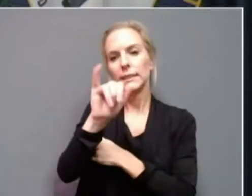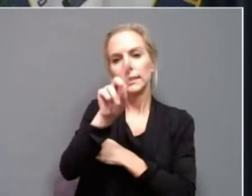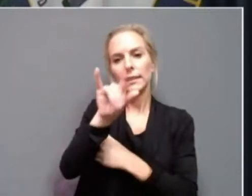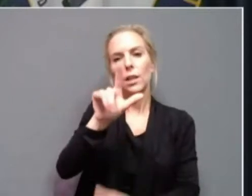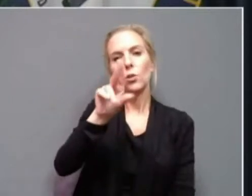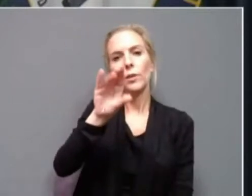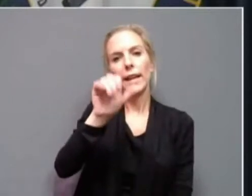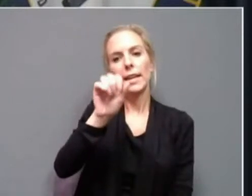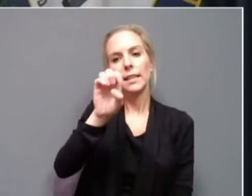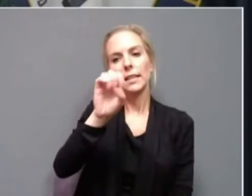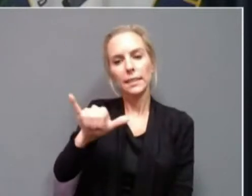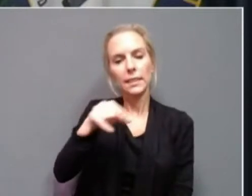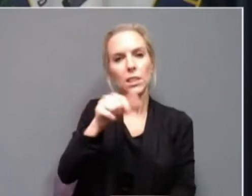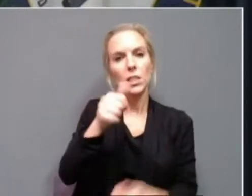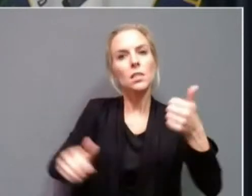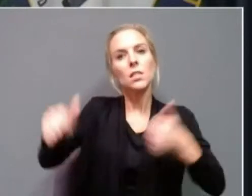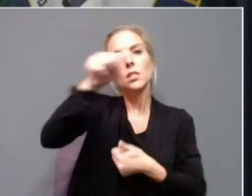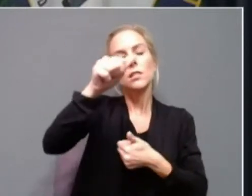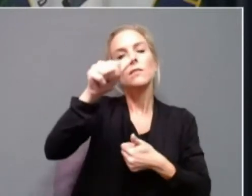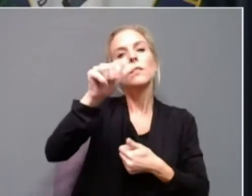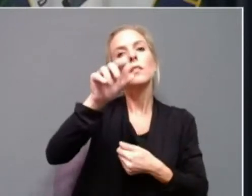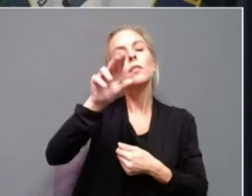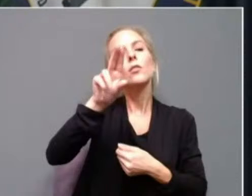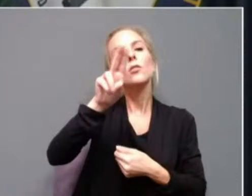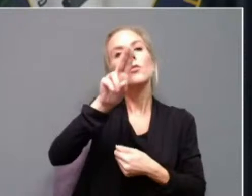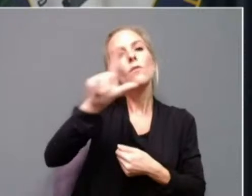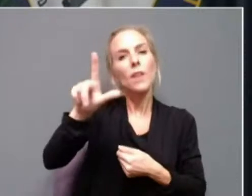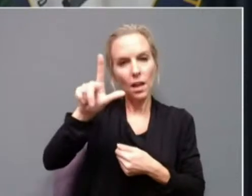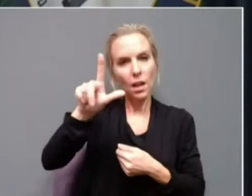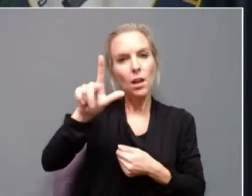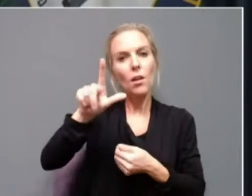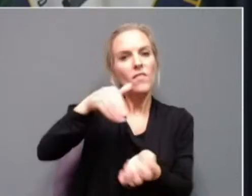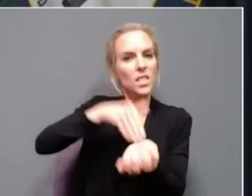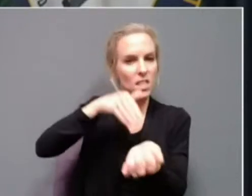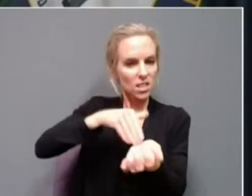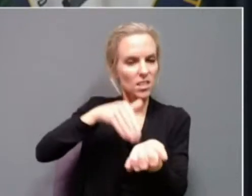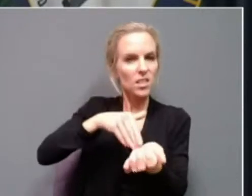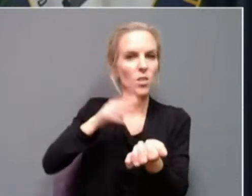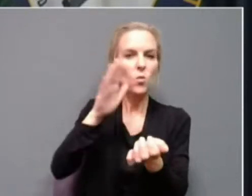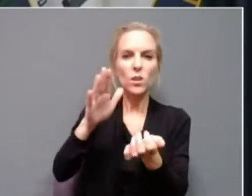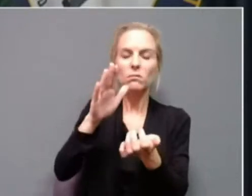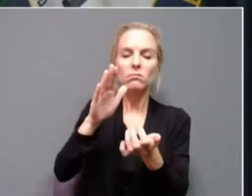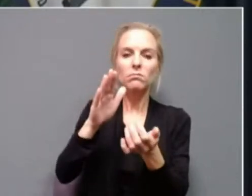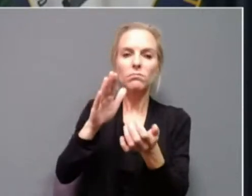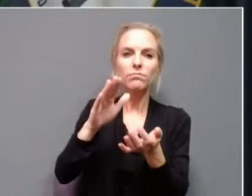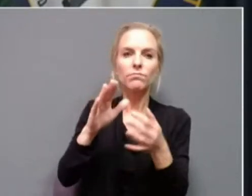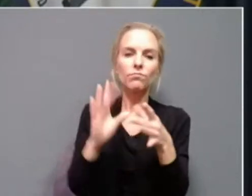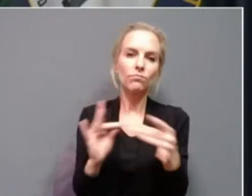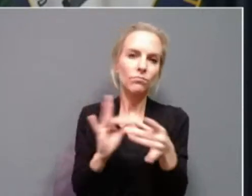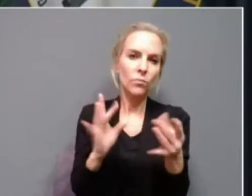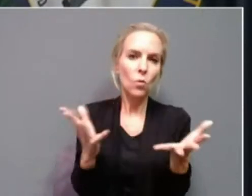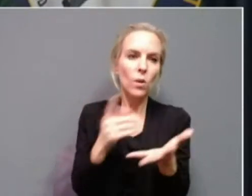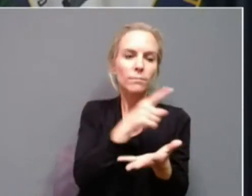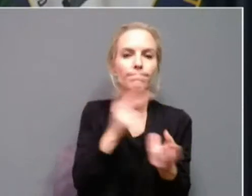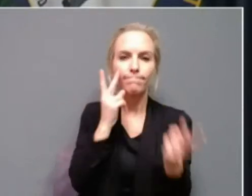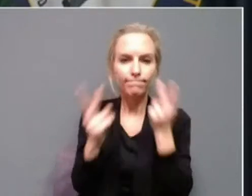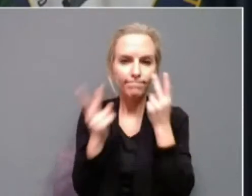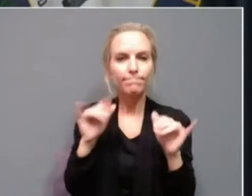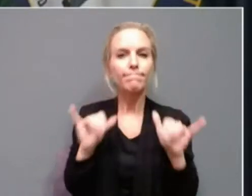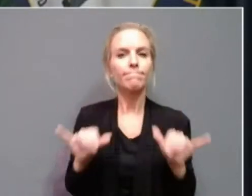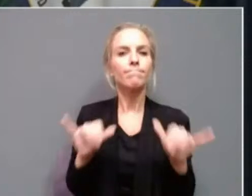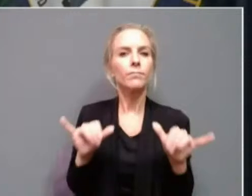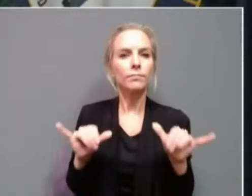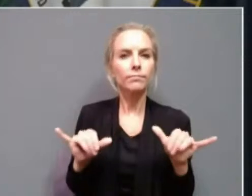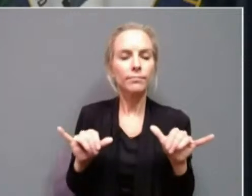Executive of U of L Physicians, to talk just a little bit about what she is seeing day in and day